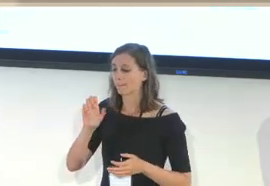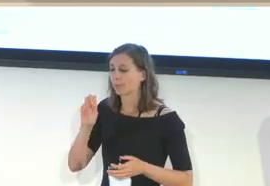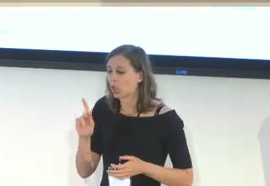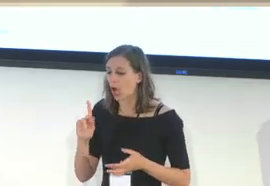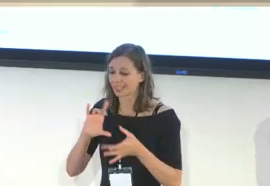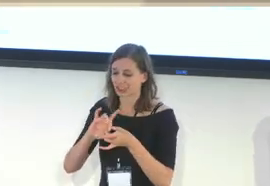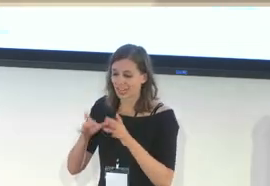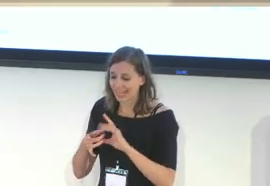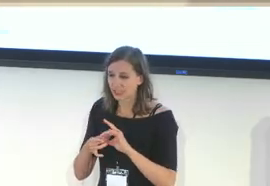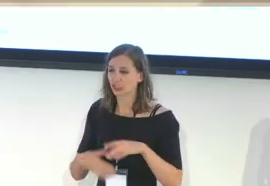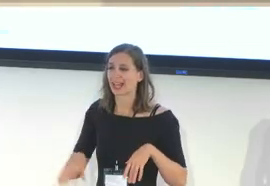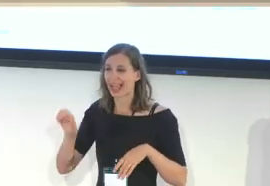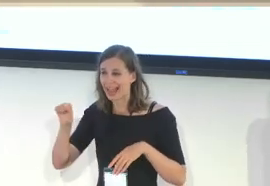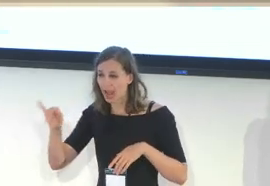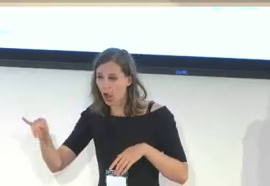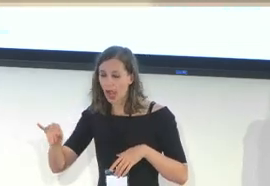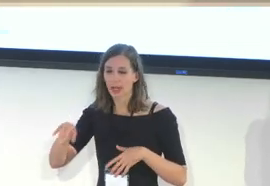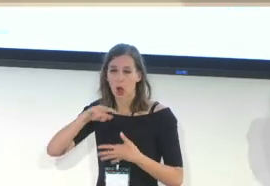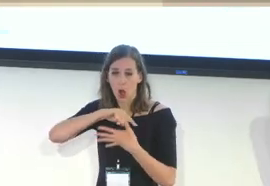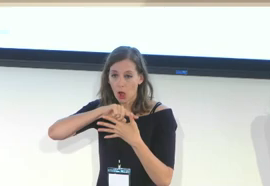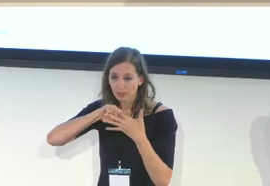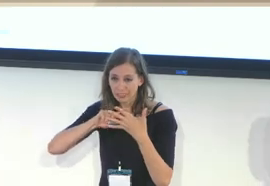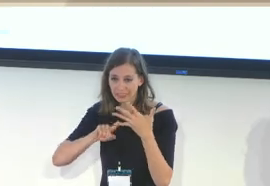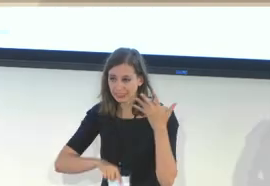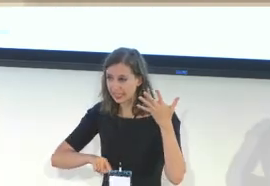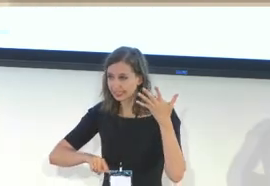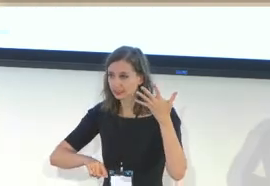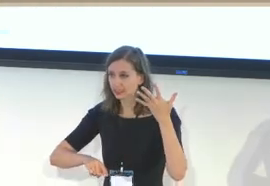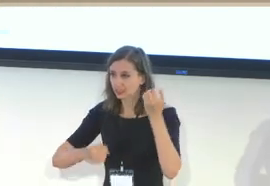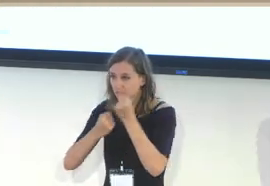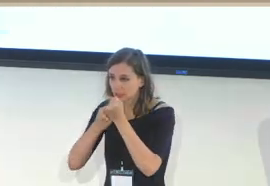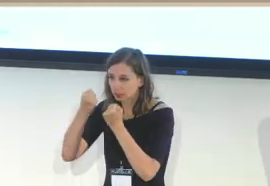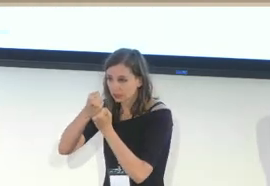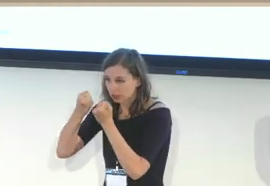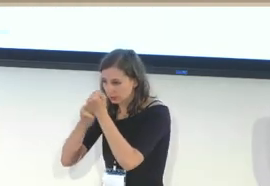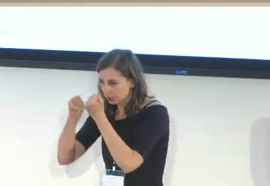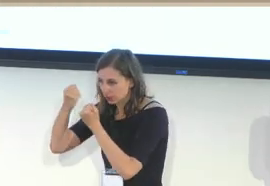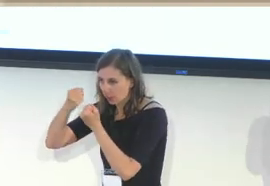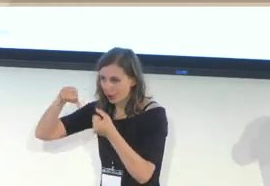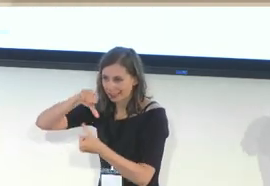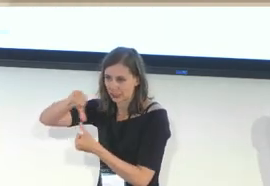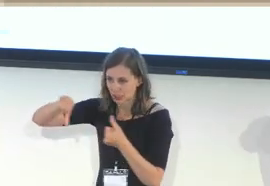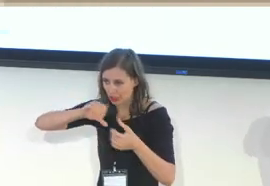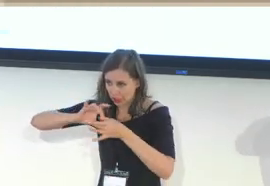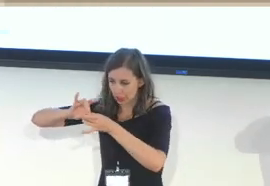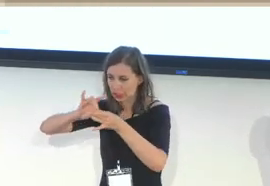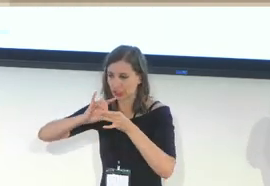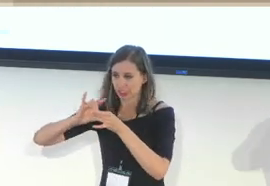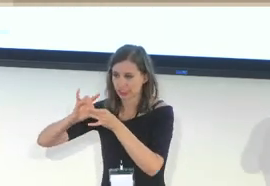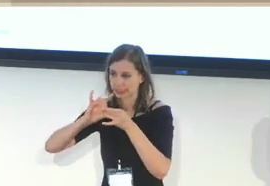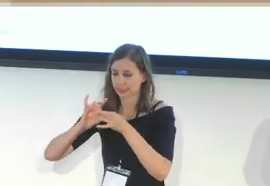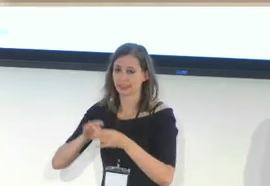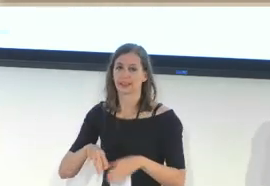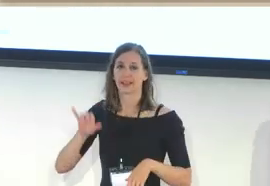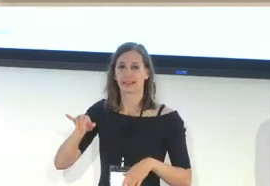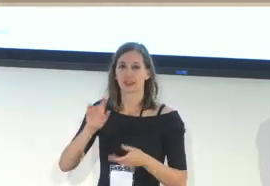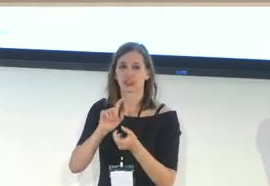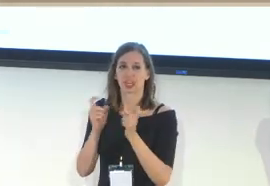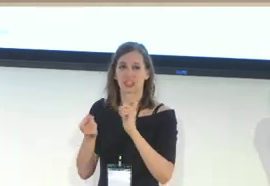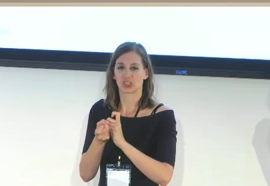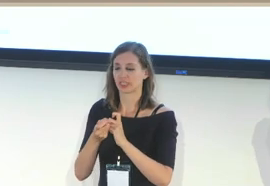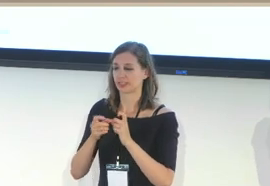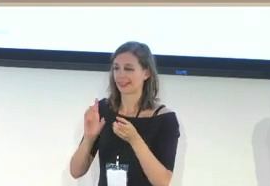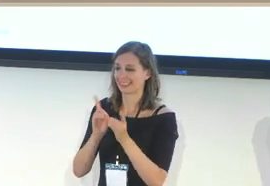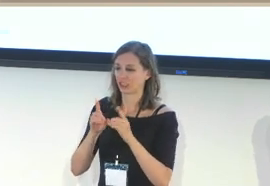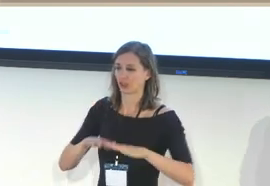intelligence, all of these things underpin each other in a way that changes the digital landscape.